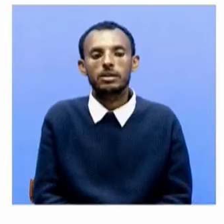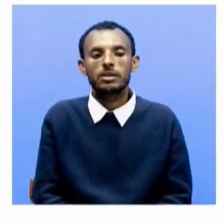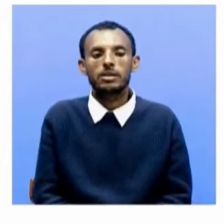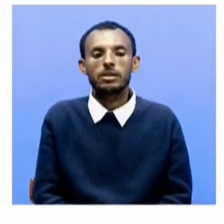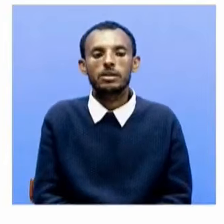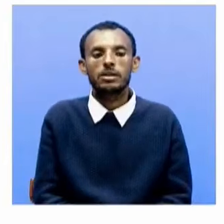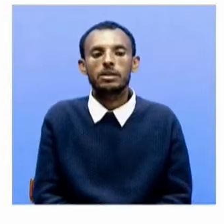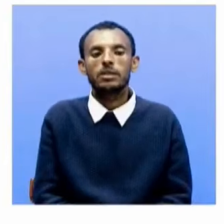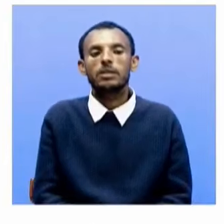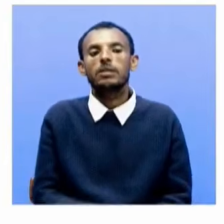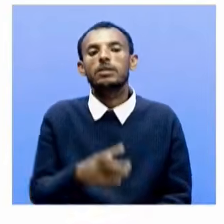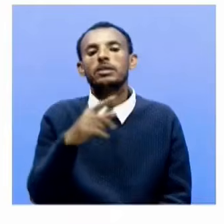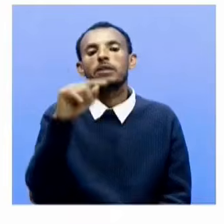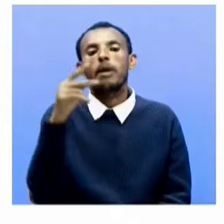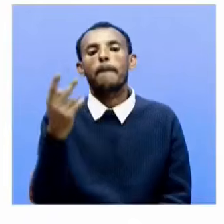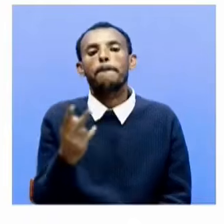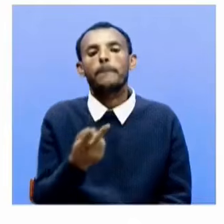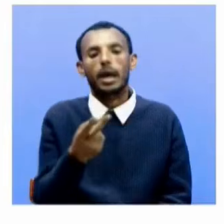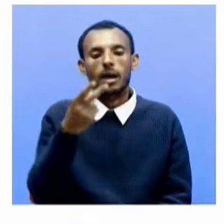the